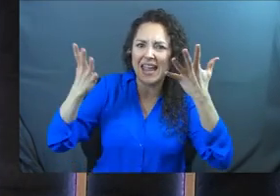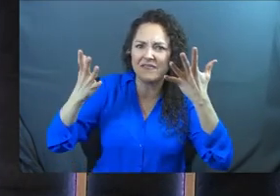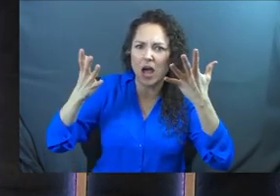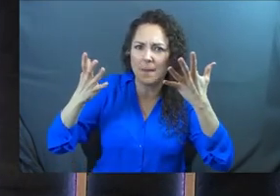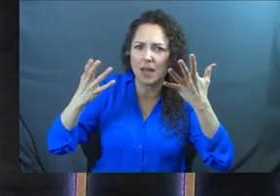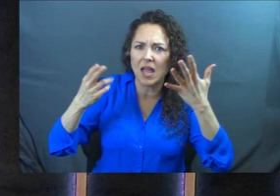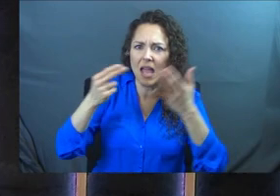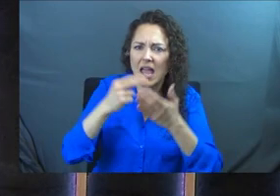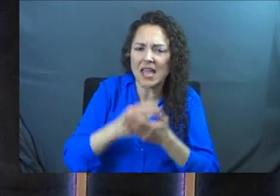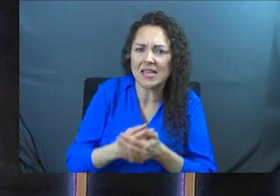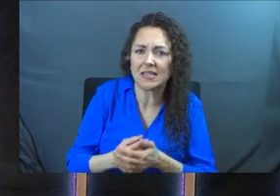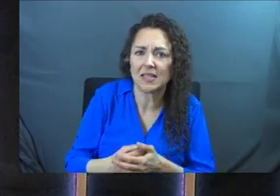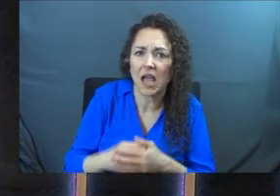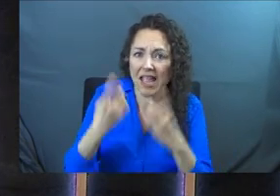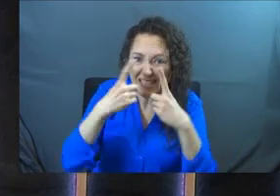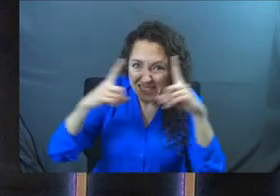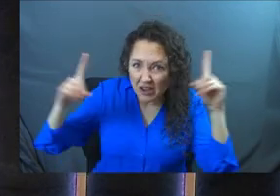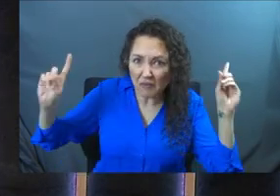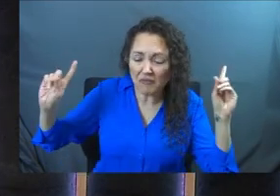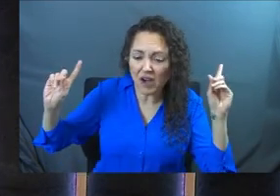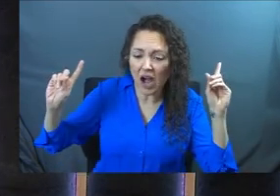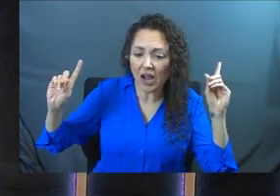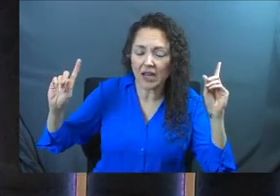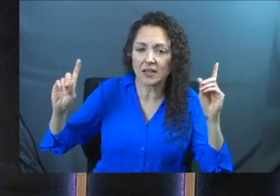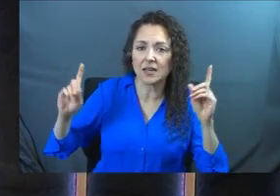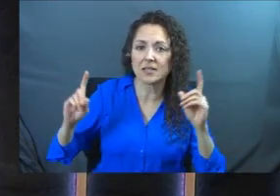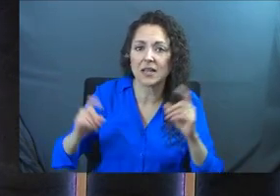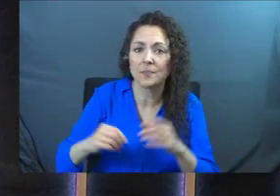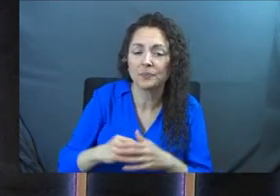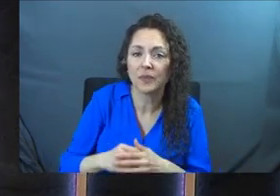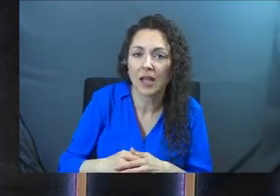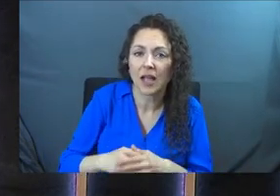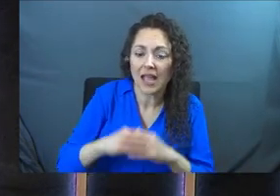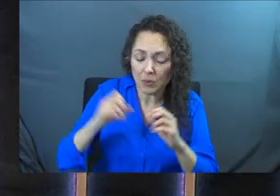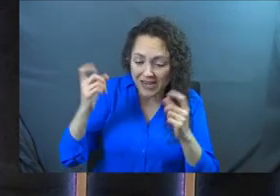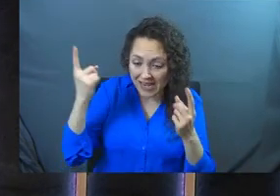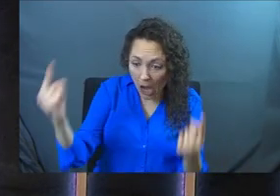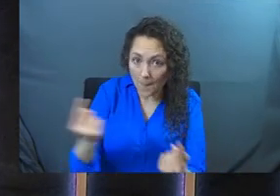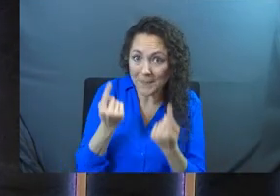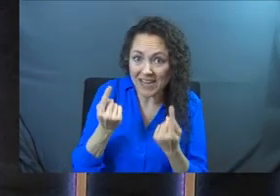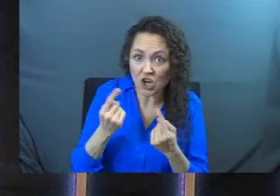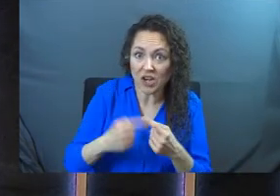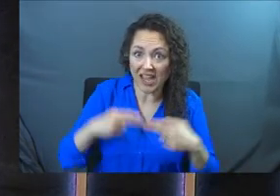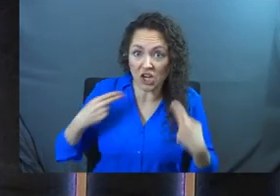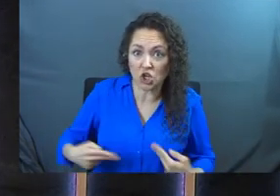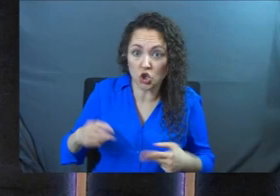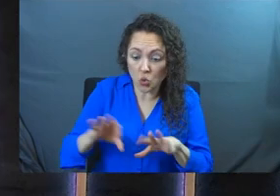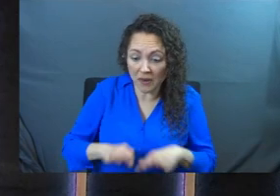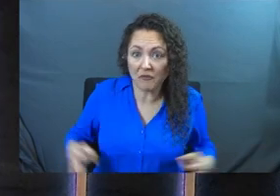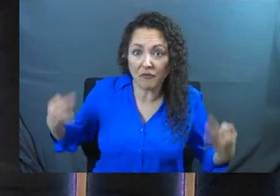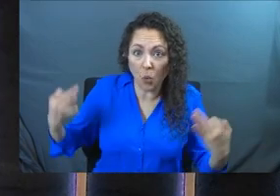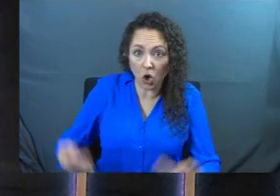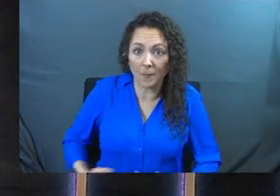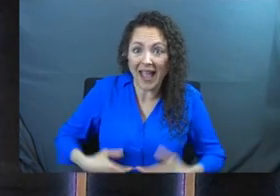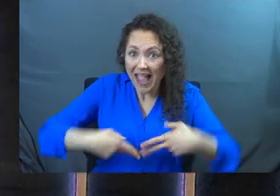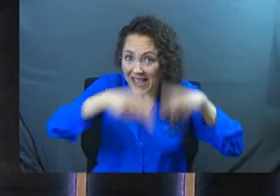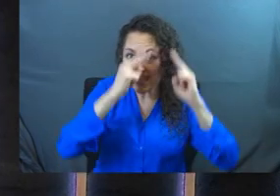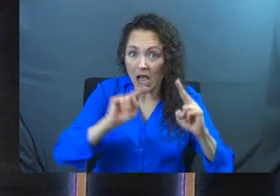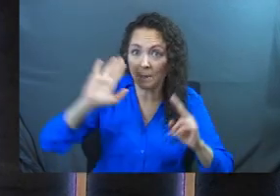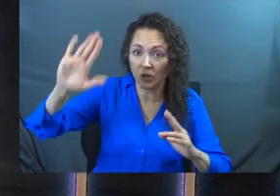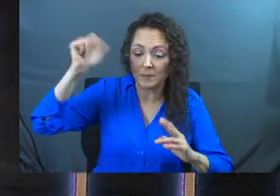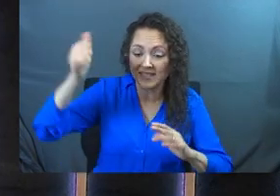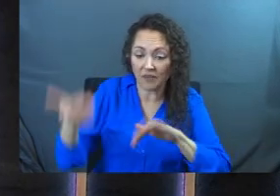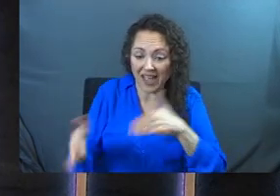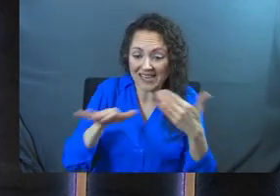humble position of a slave and was born as a human being when he appeared in human form. He humbled himself in obedience to God and died